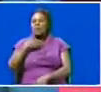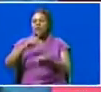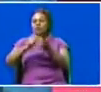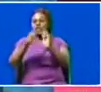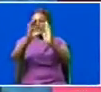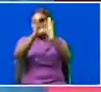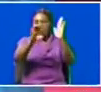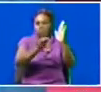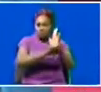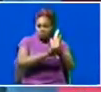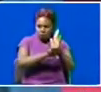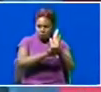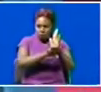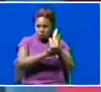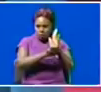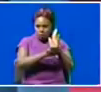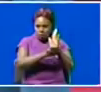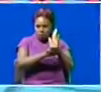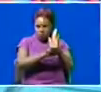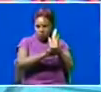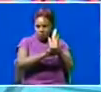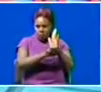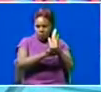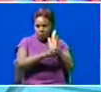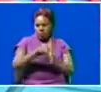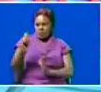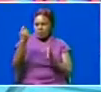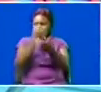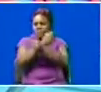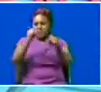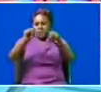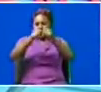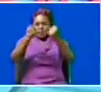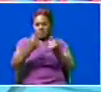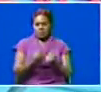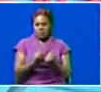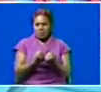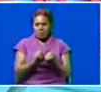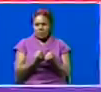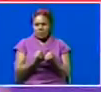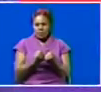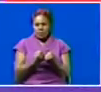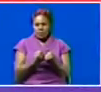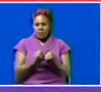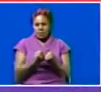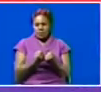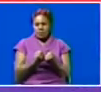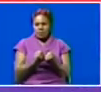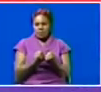2010 constitution has its main premise that Kenya's presidential system has major weaknesses.